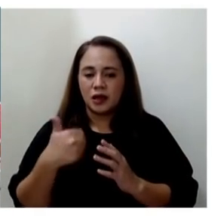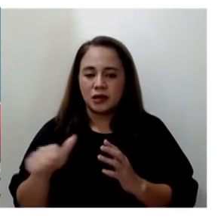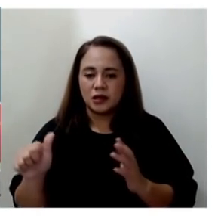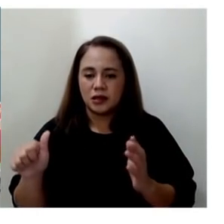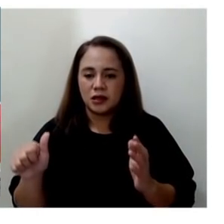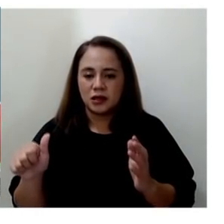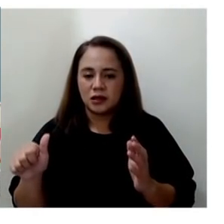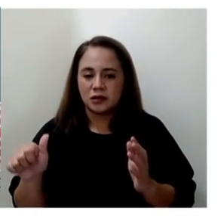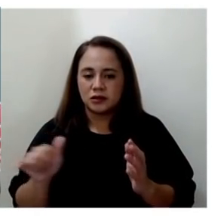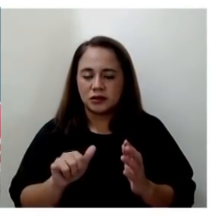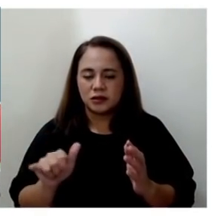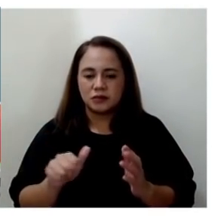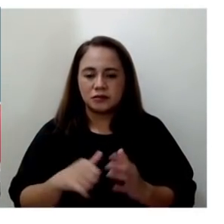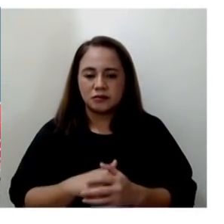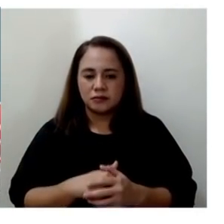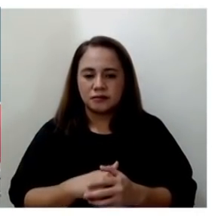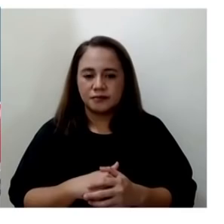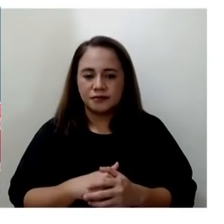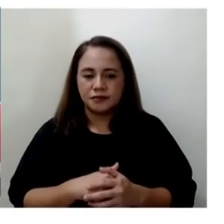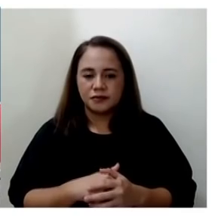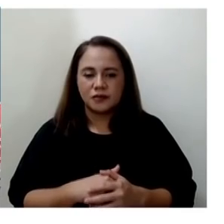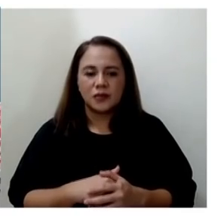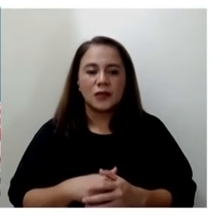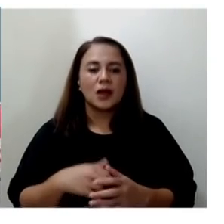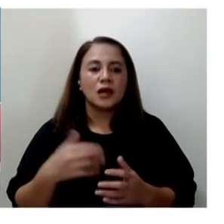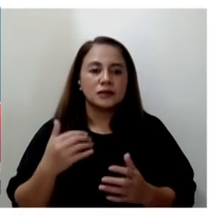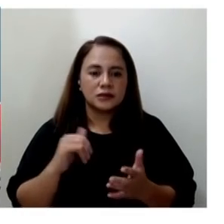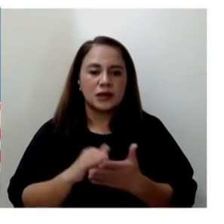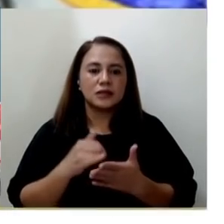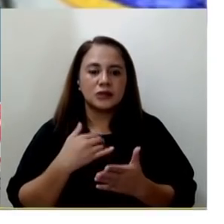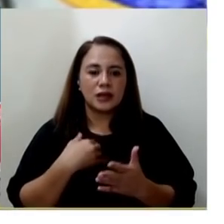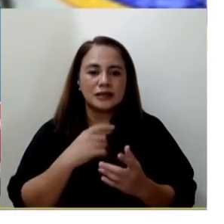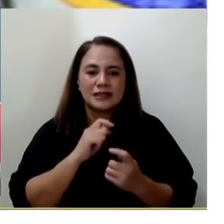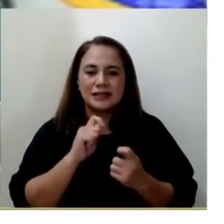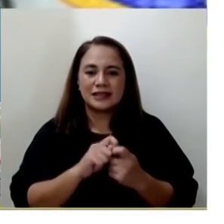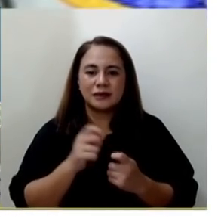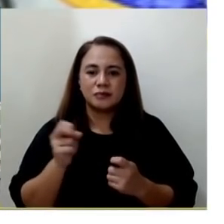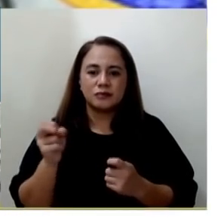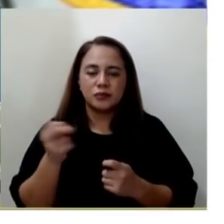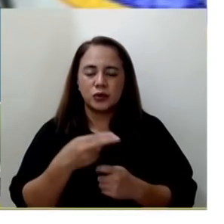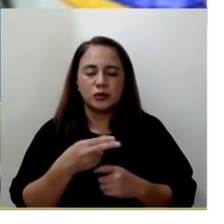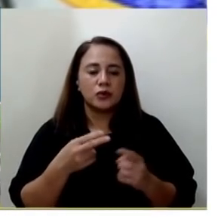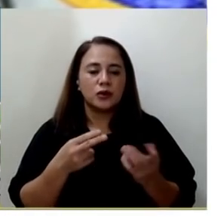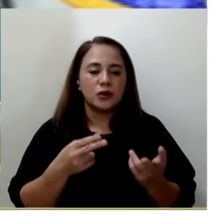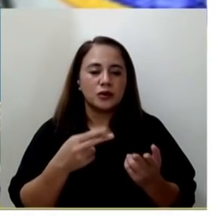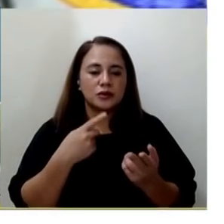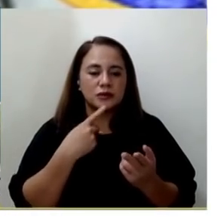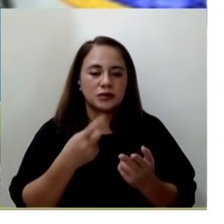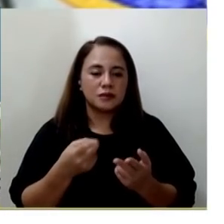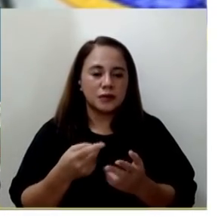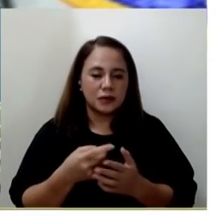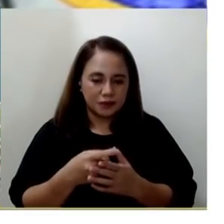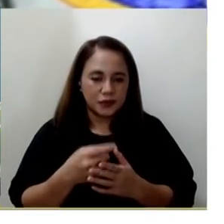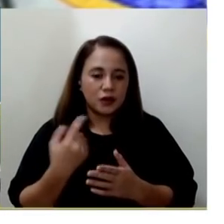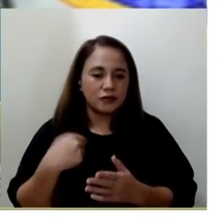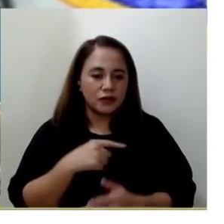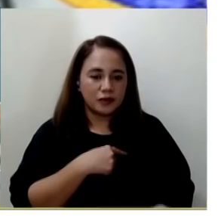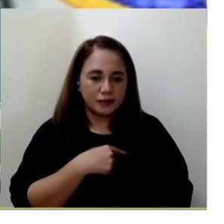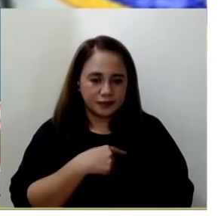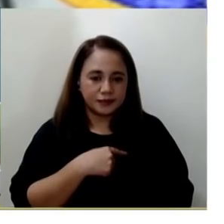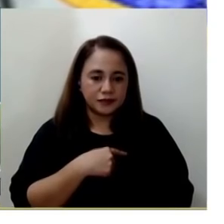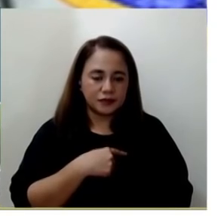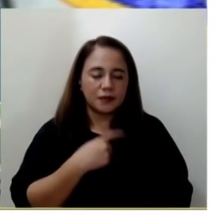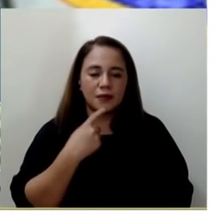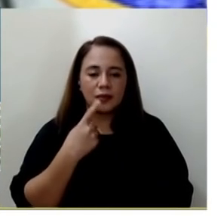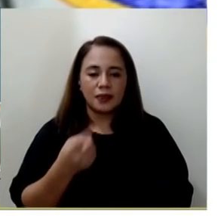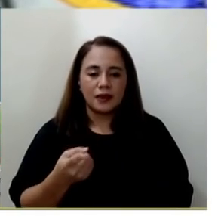as well regarding that? That is our exact mandate, ma'am. That is the limit of our mandate.